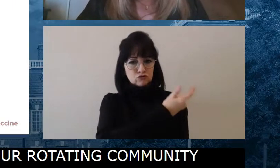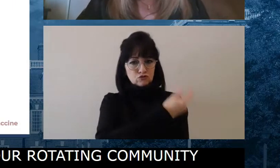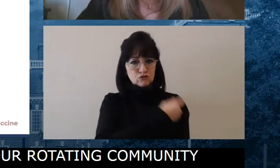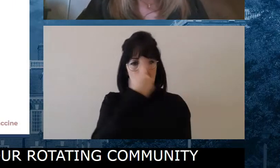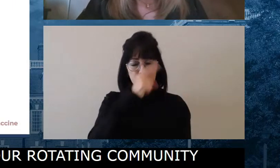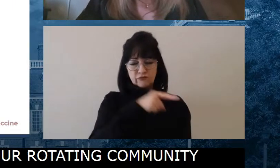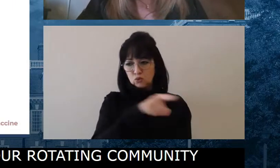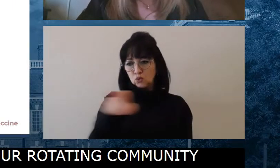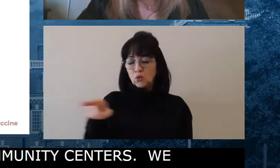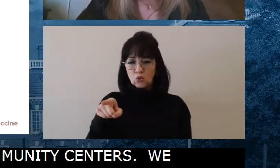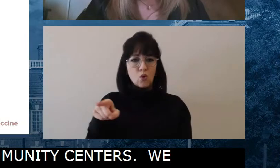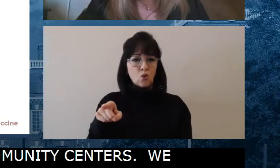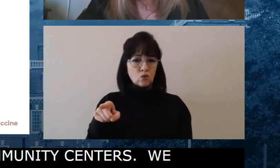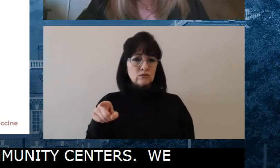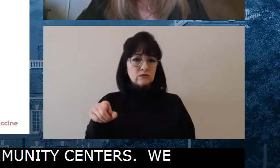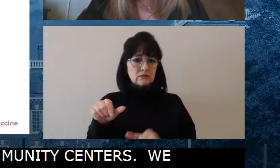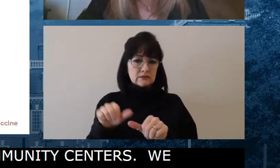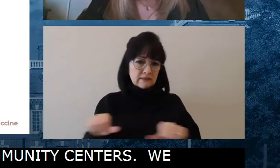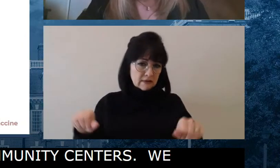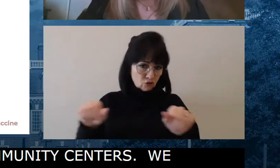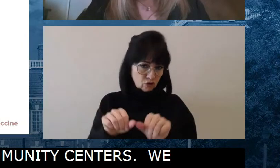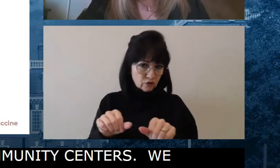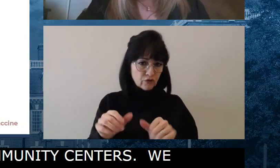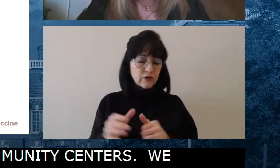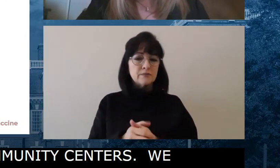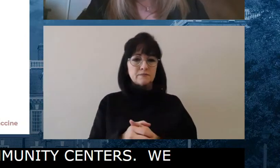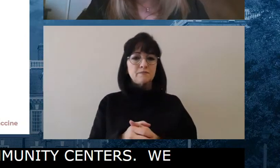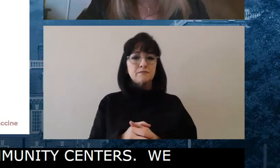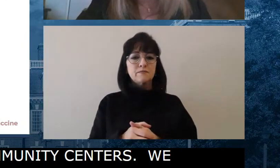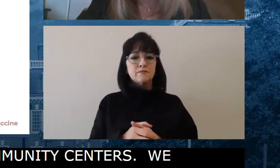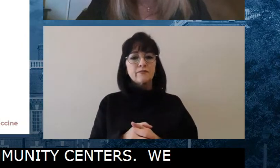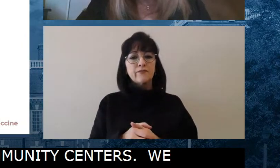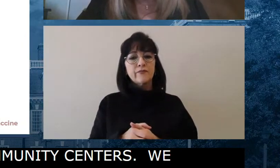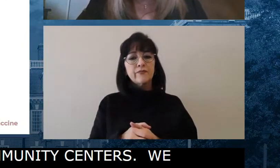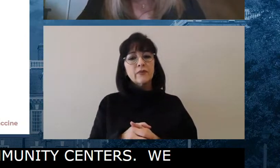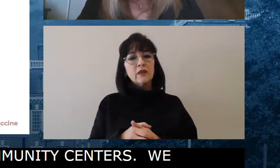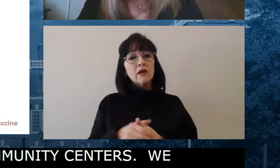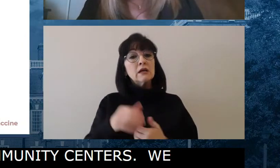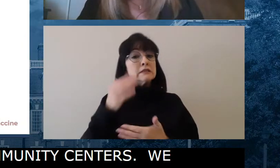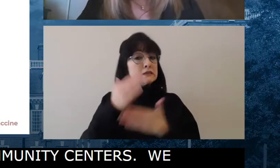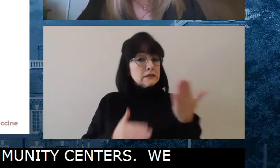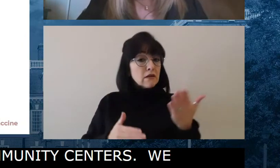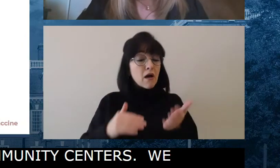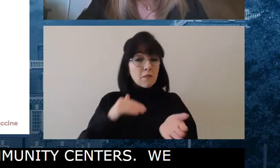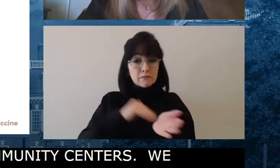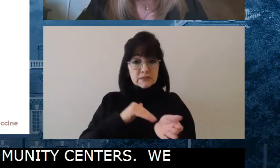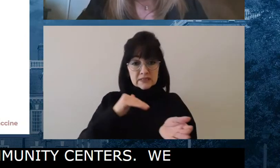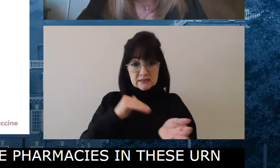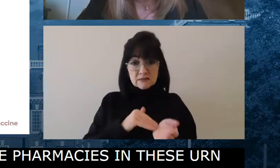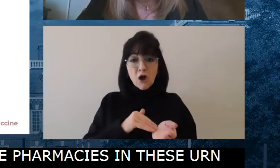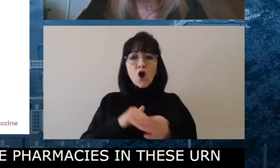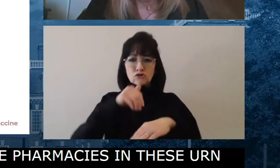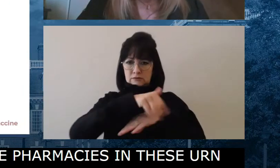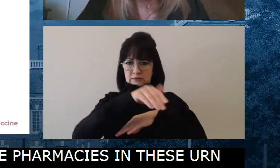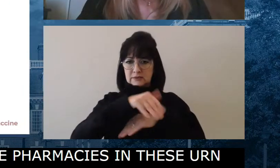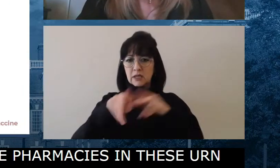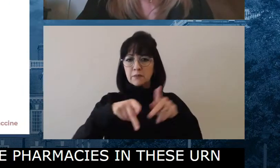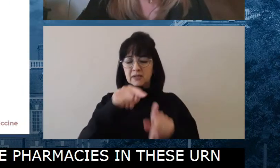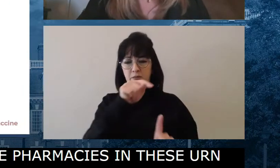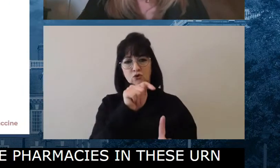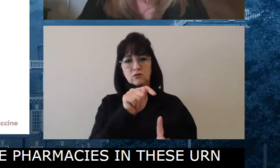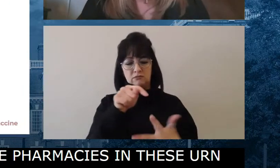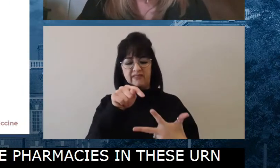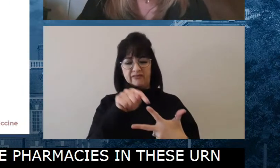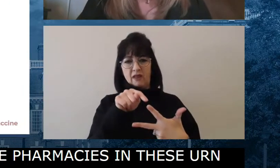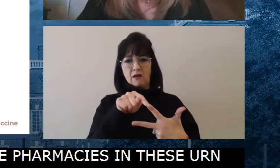as to physicians, medical providers who serve individuals in these underserved areas.